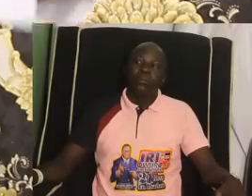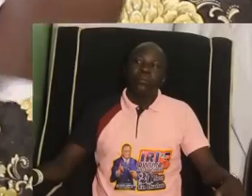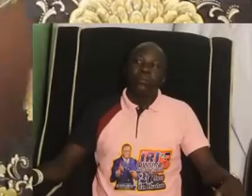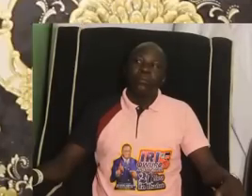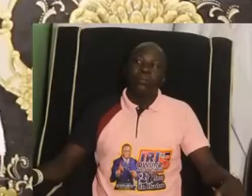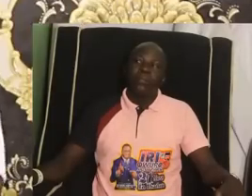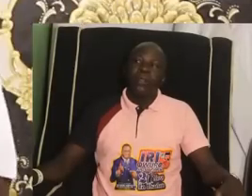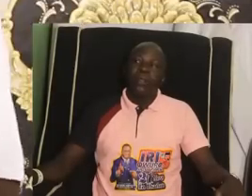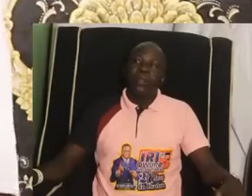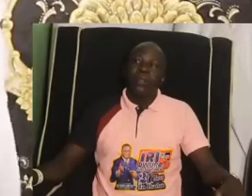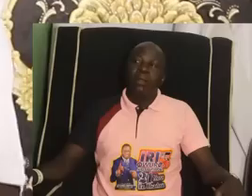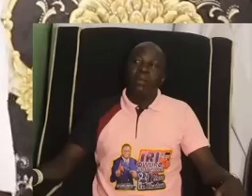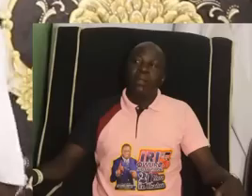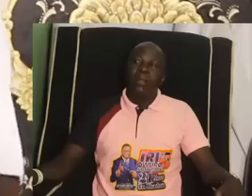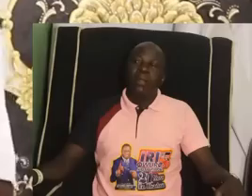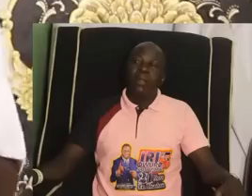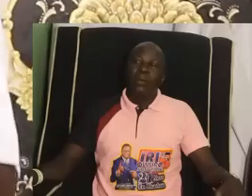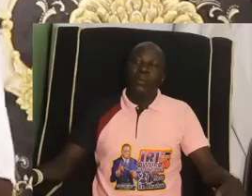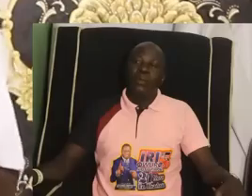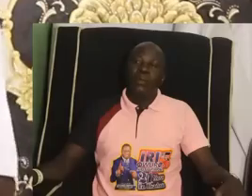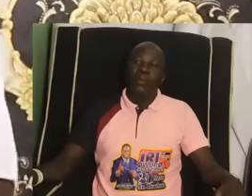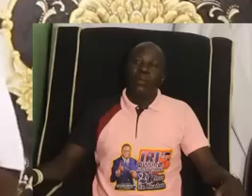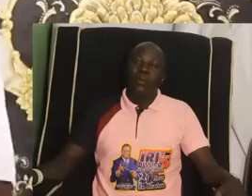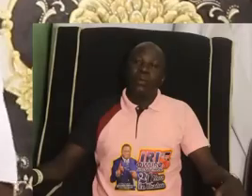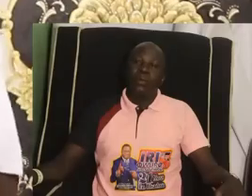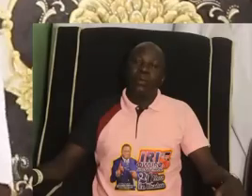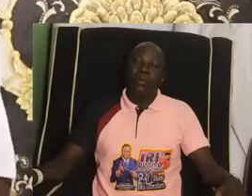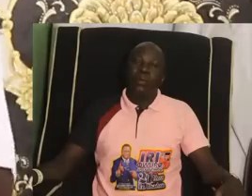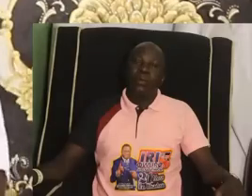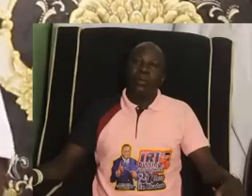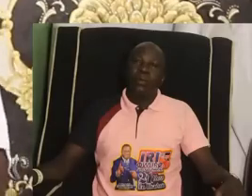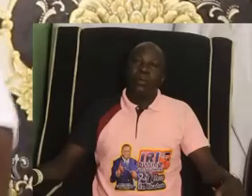Yeah. Baba mi o,